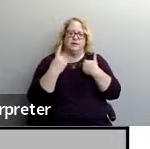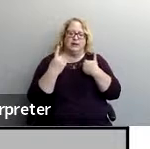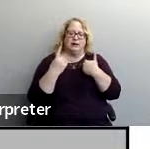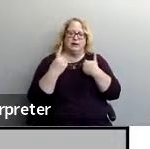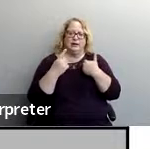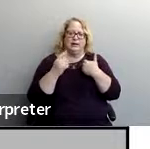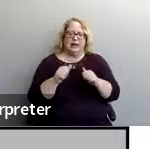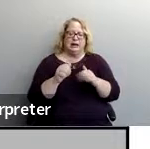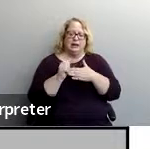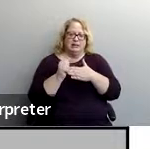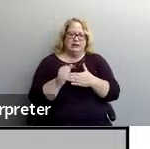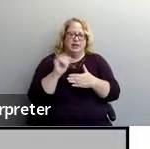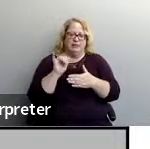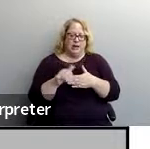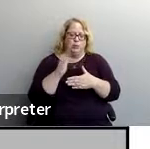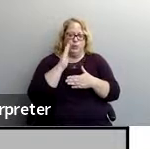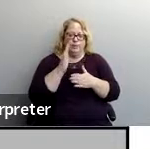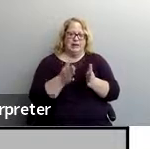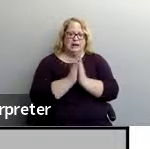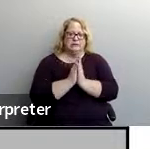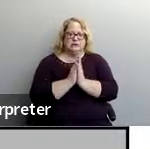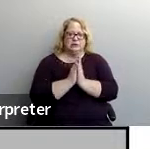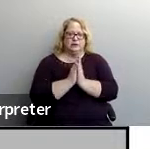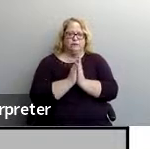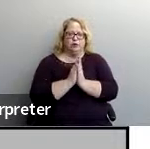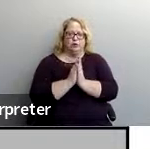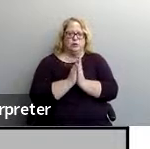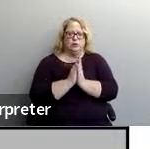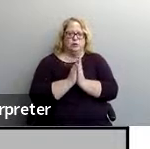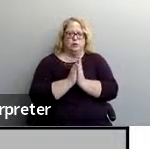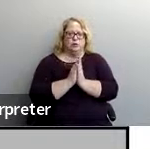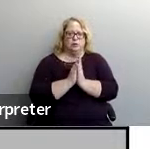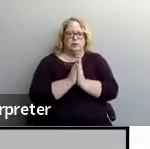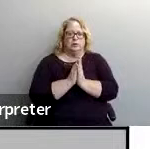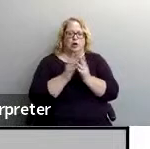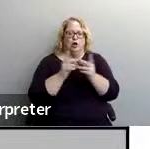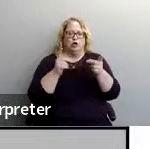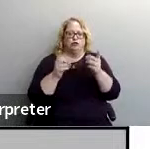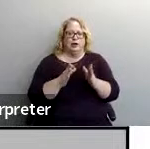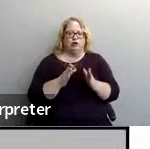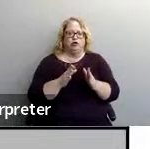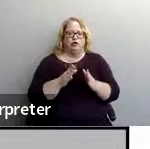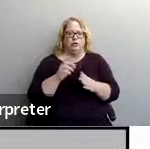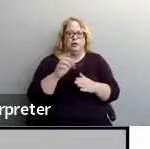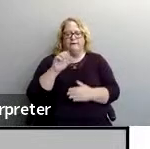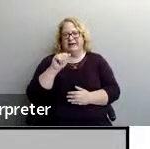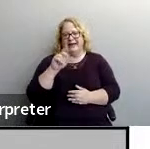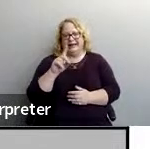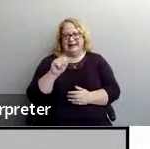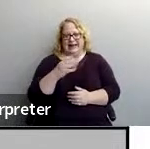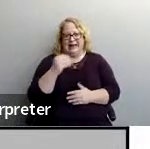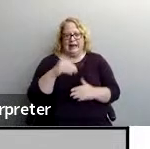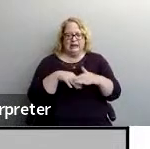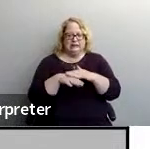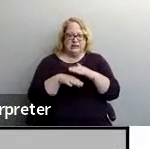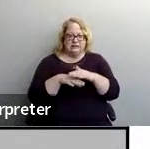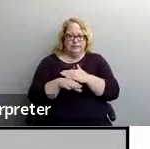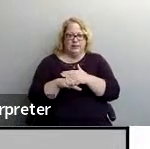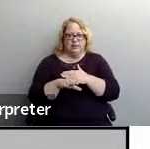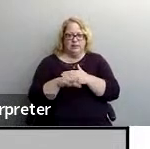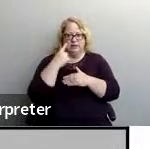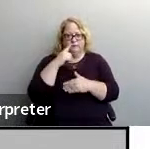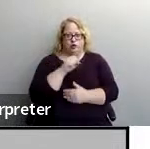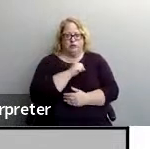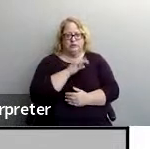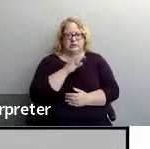in a position to lead that, and so we will be asking for approval for a director of ADA and accessibility